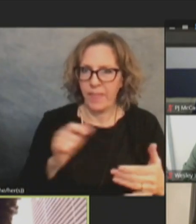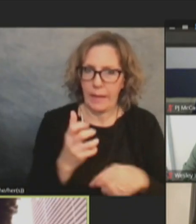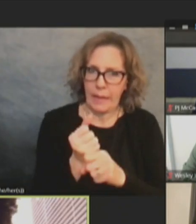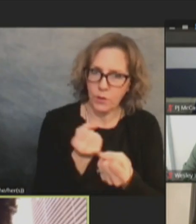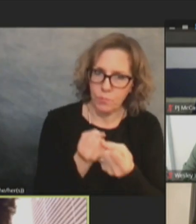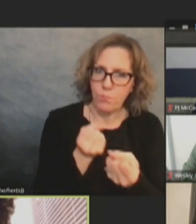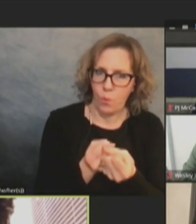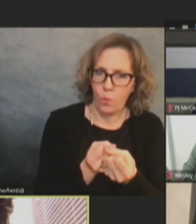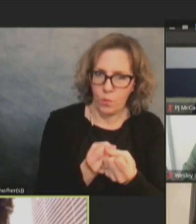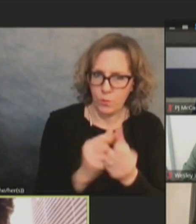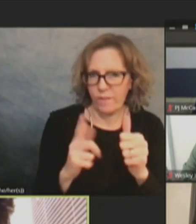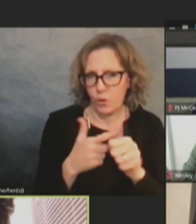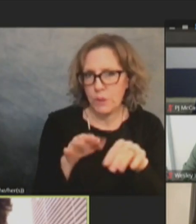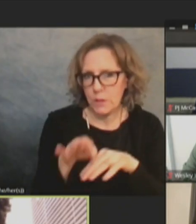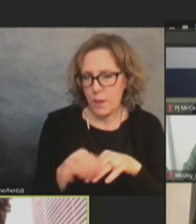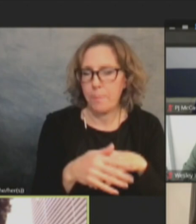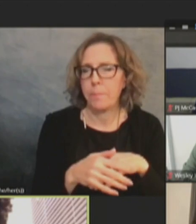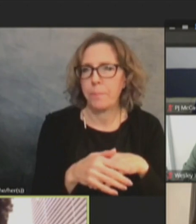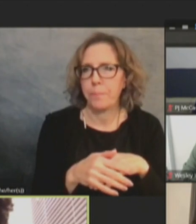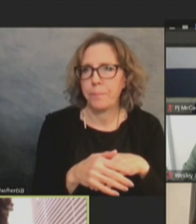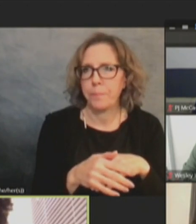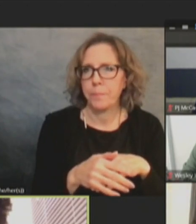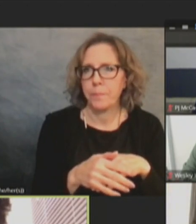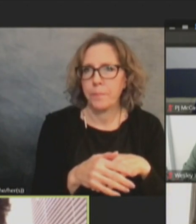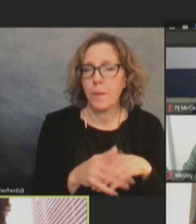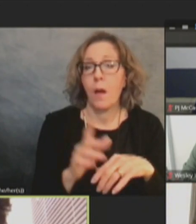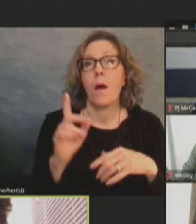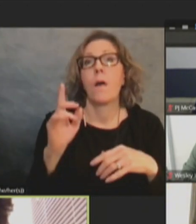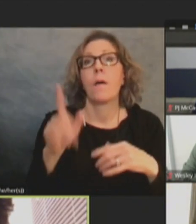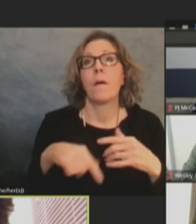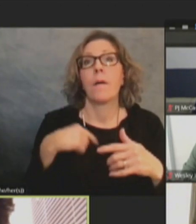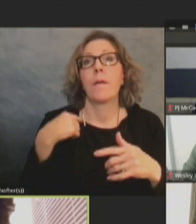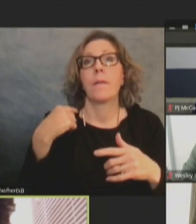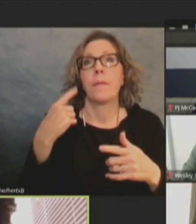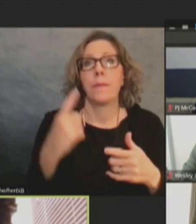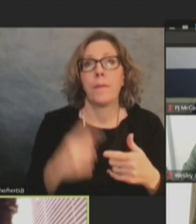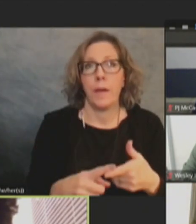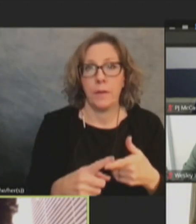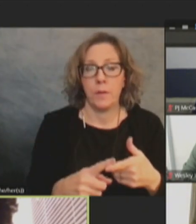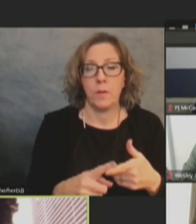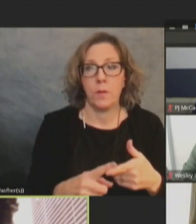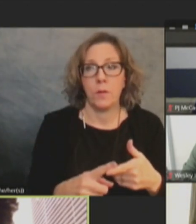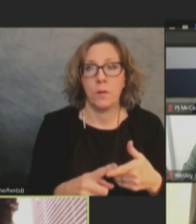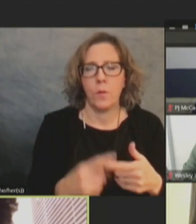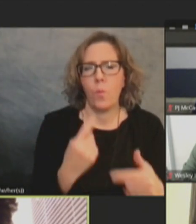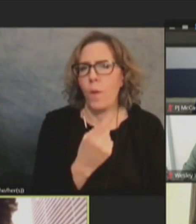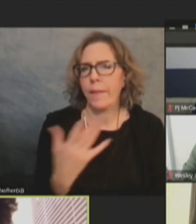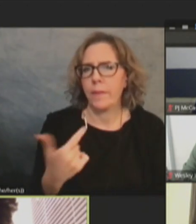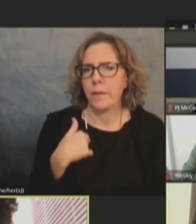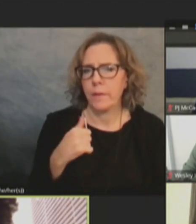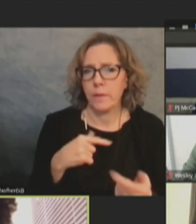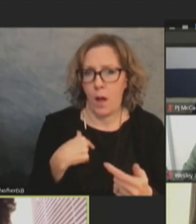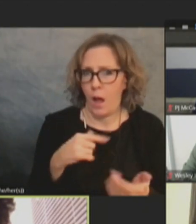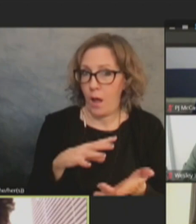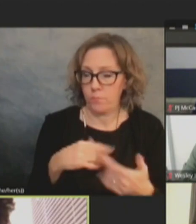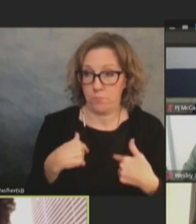support that they need. And that being said, one thing that I've learned through